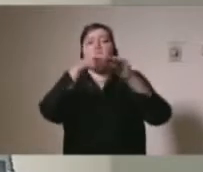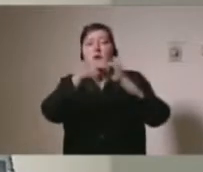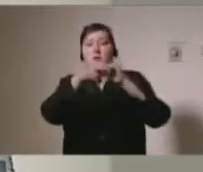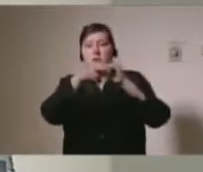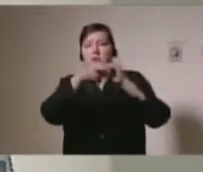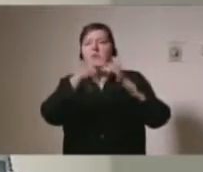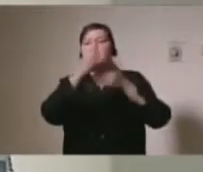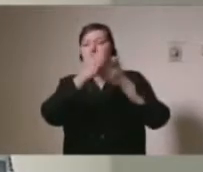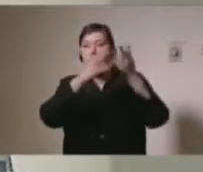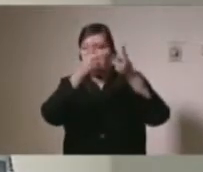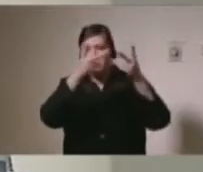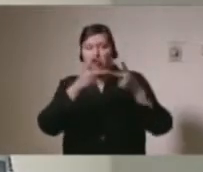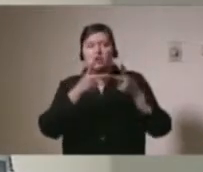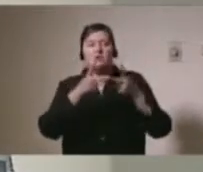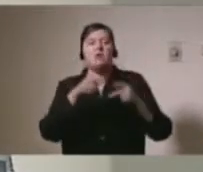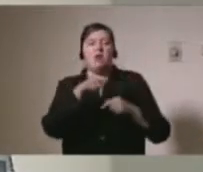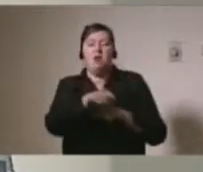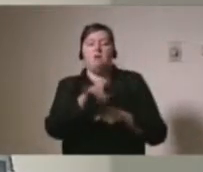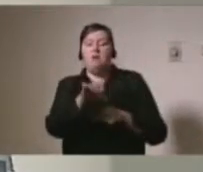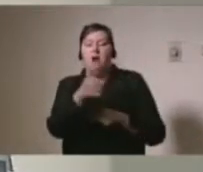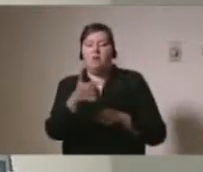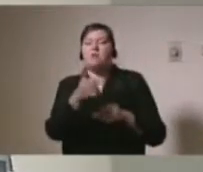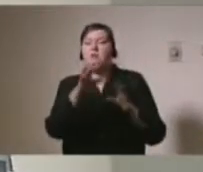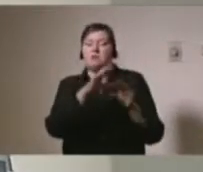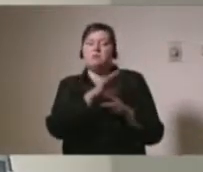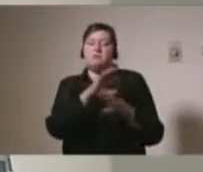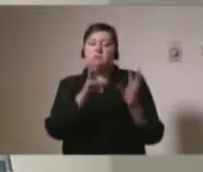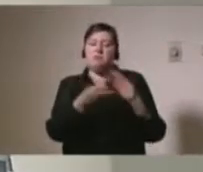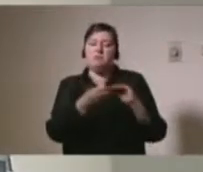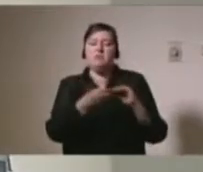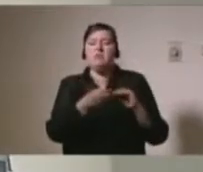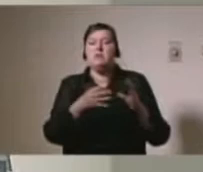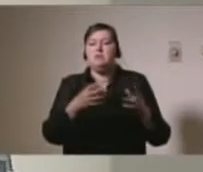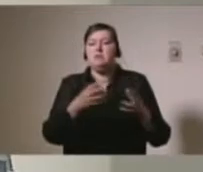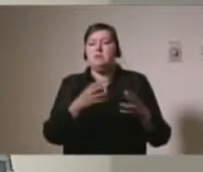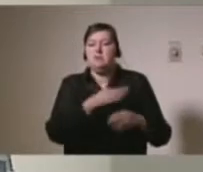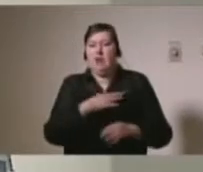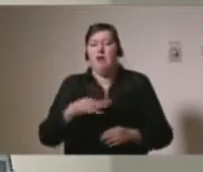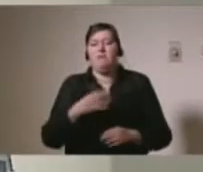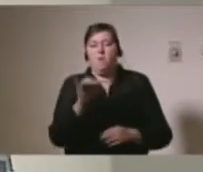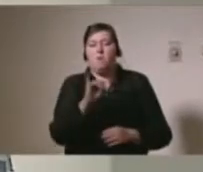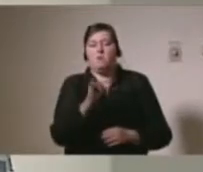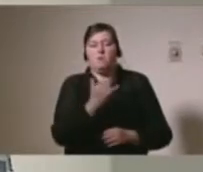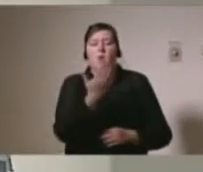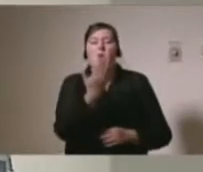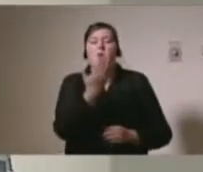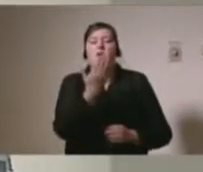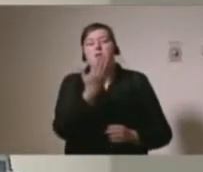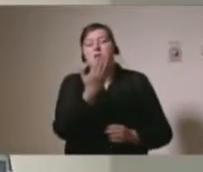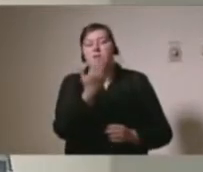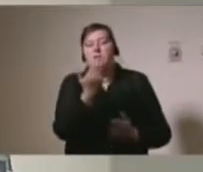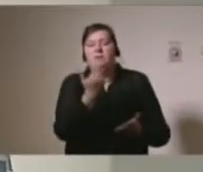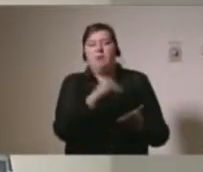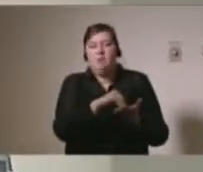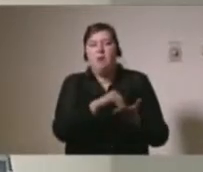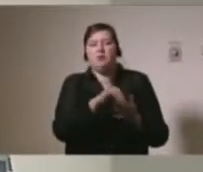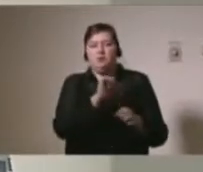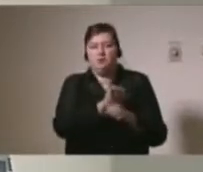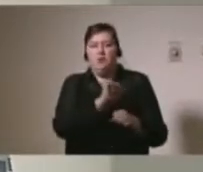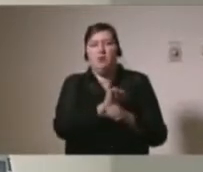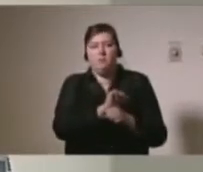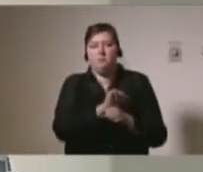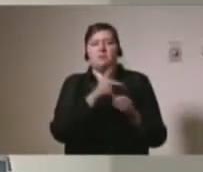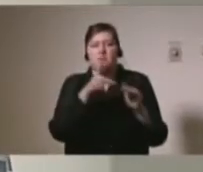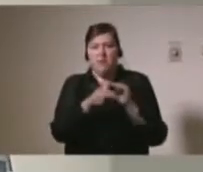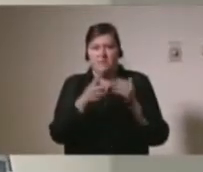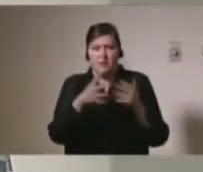positions. The surplus staff went off on early retirement, and others were sent to the